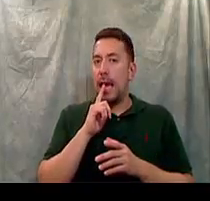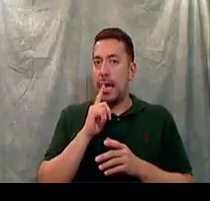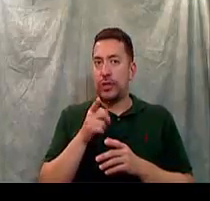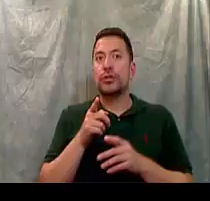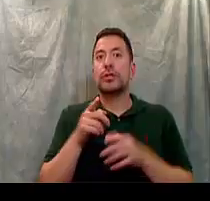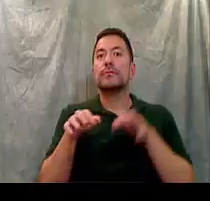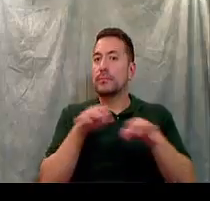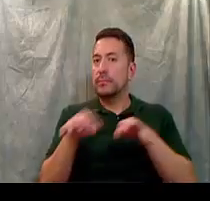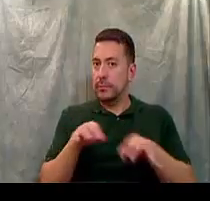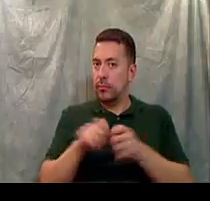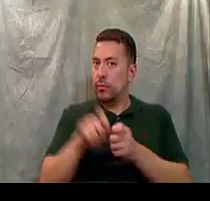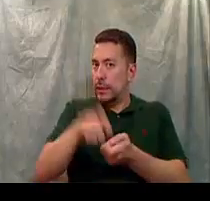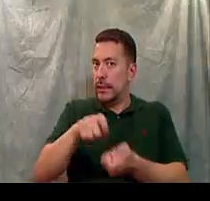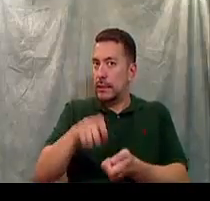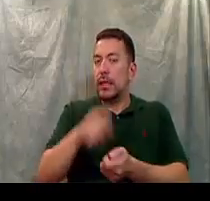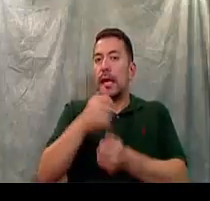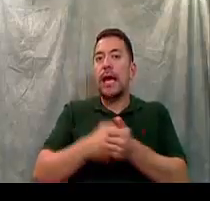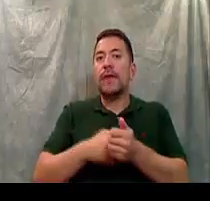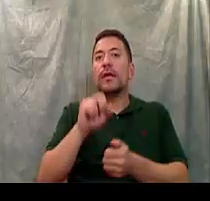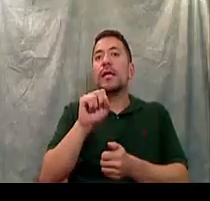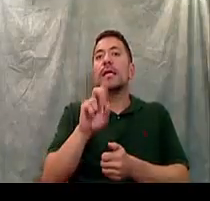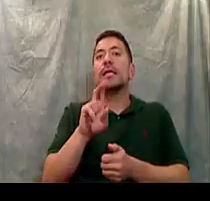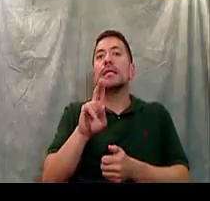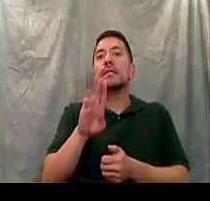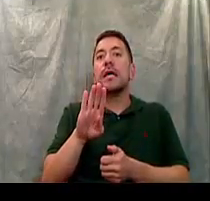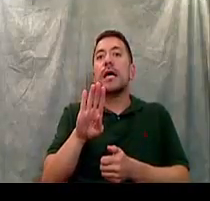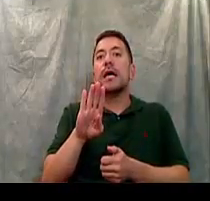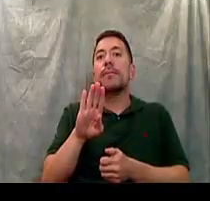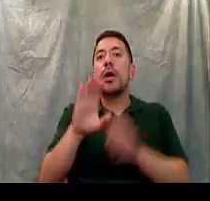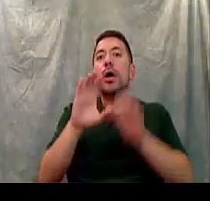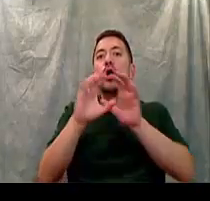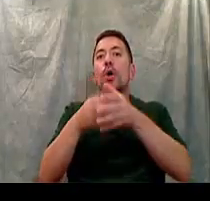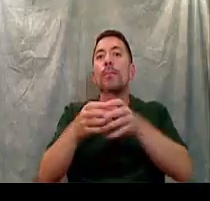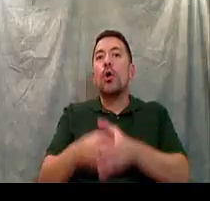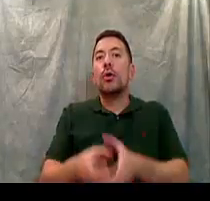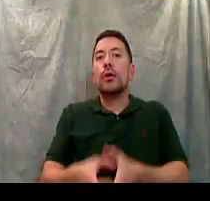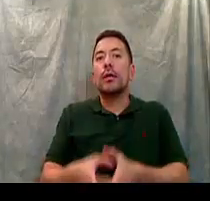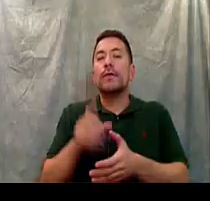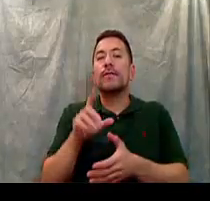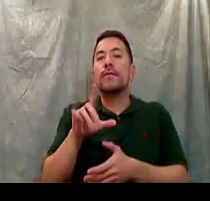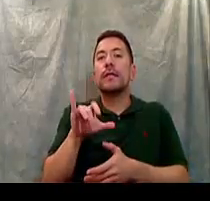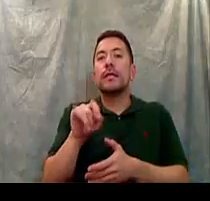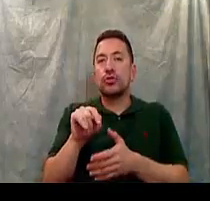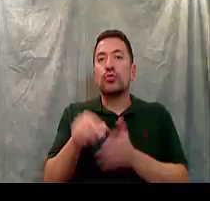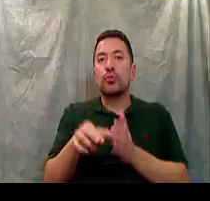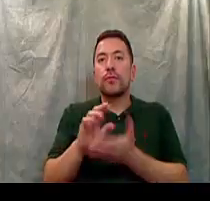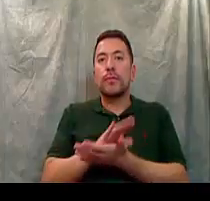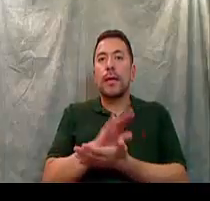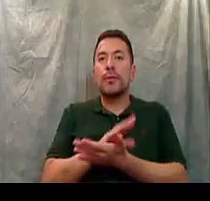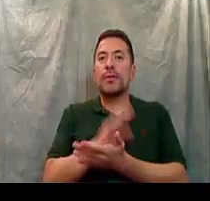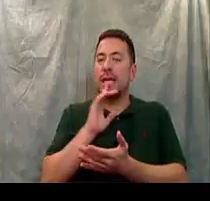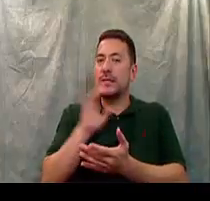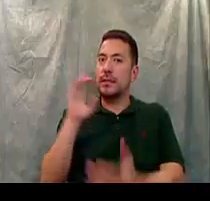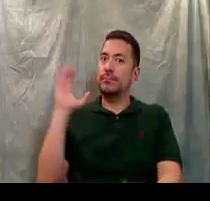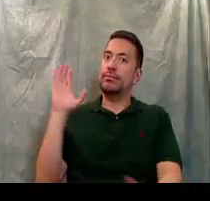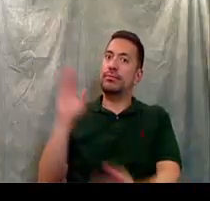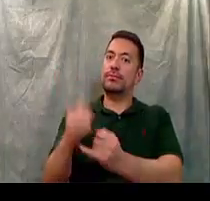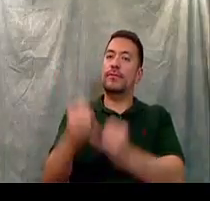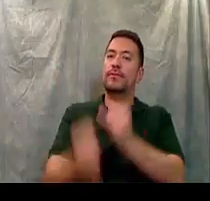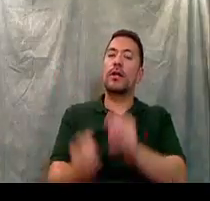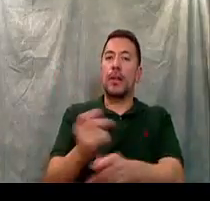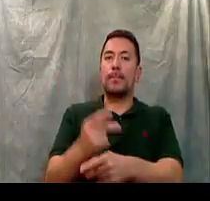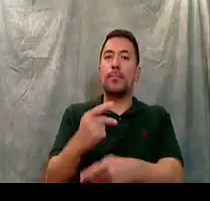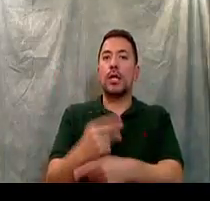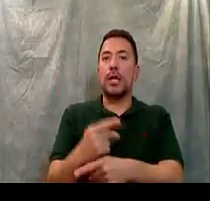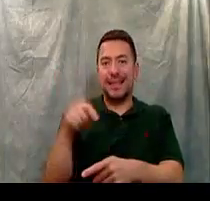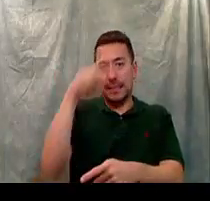in more detail every subcomponent of this mini literature review paper, which is your culminating product for the summer quarter, submitted to all